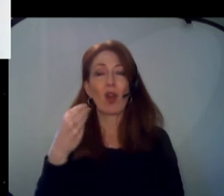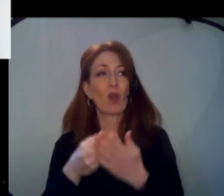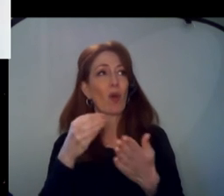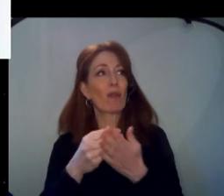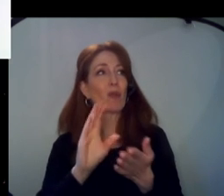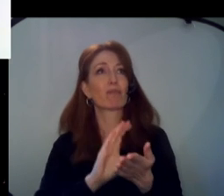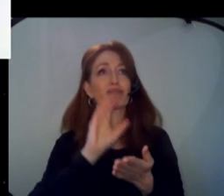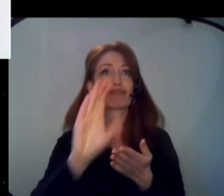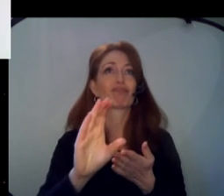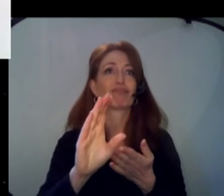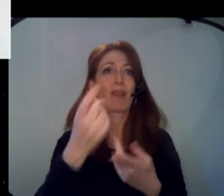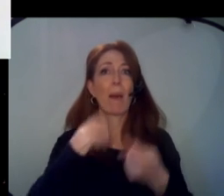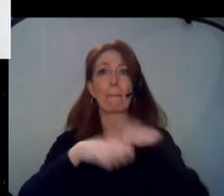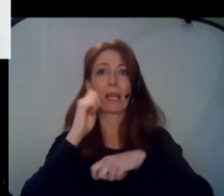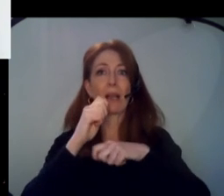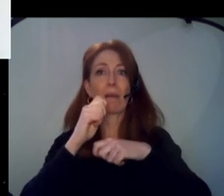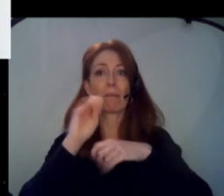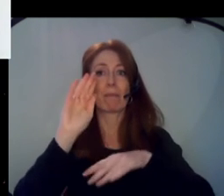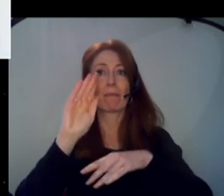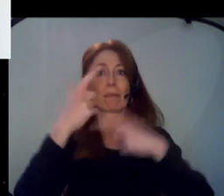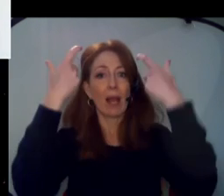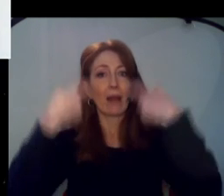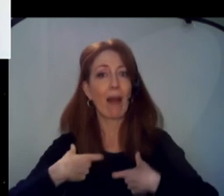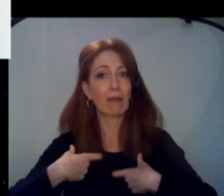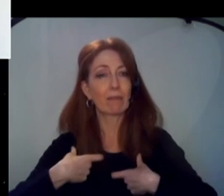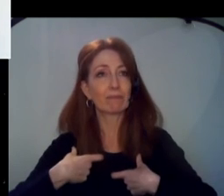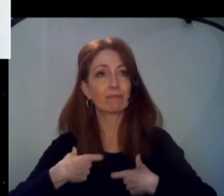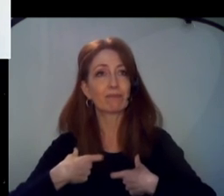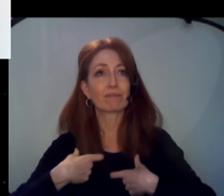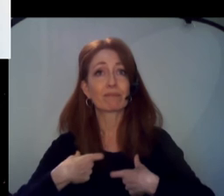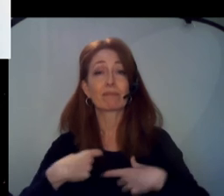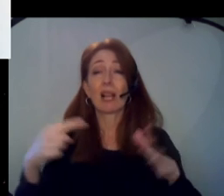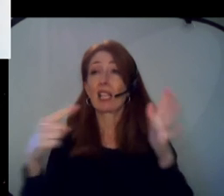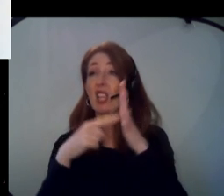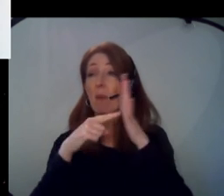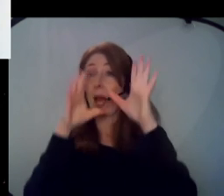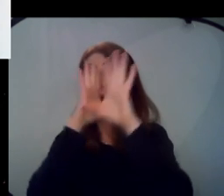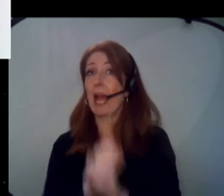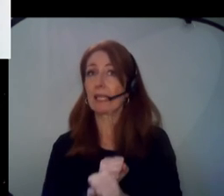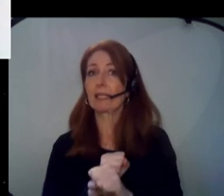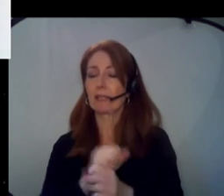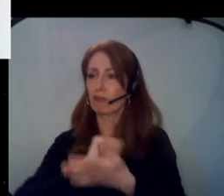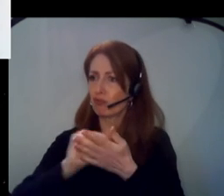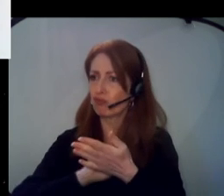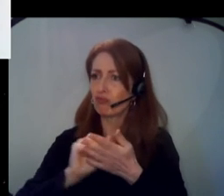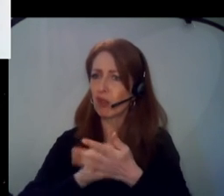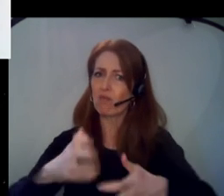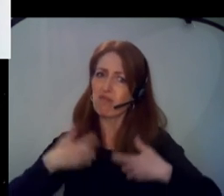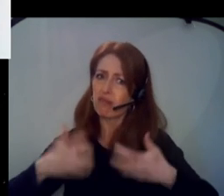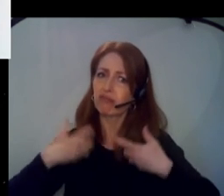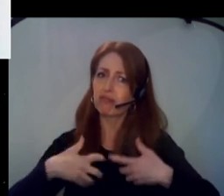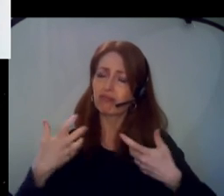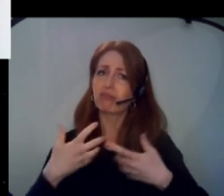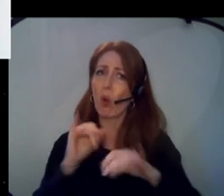convents. Tarabotti hated this, and she wrote a very, very lively treatise on just how dreadful